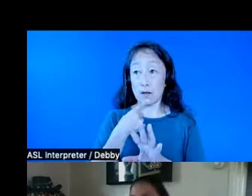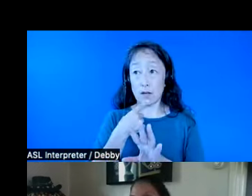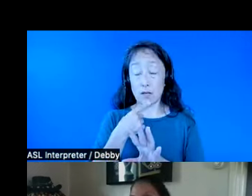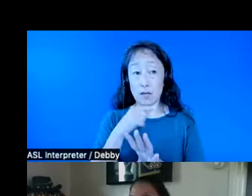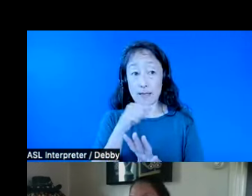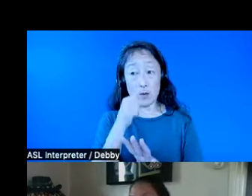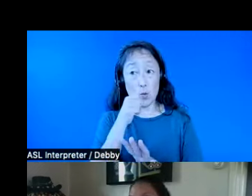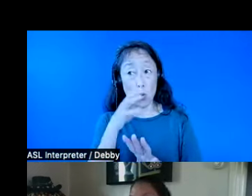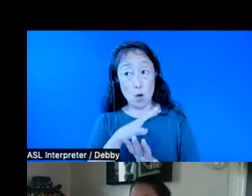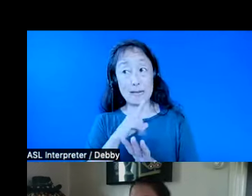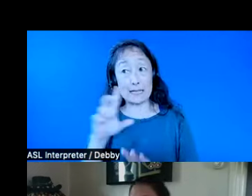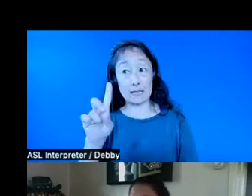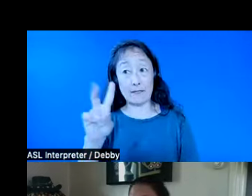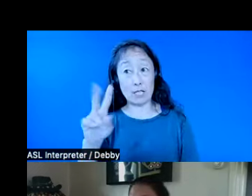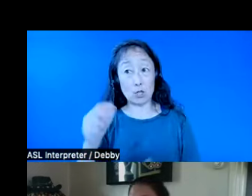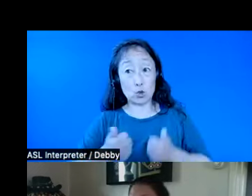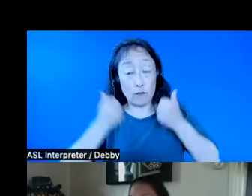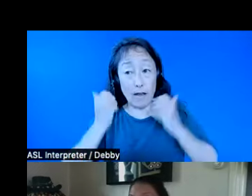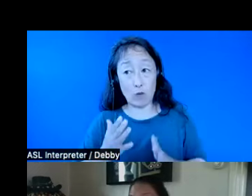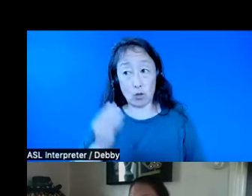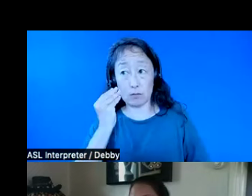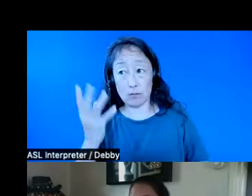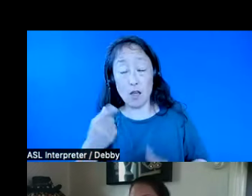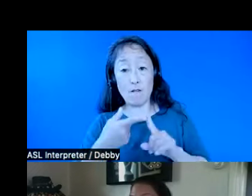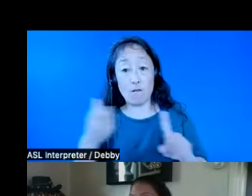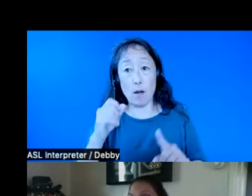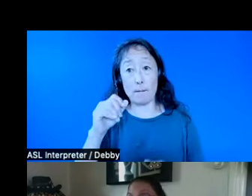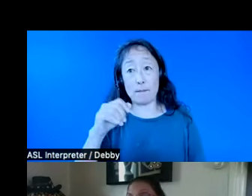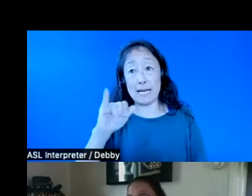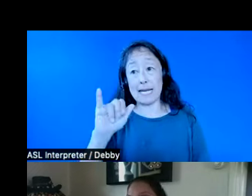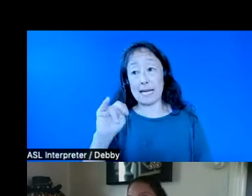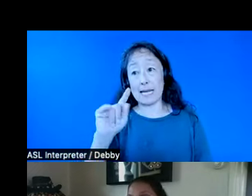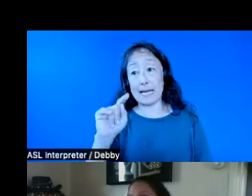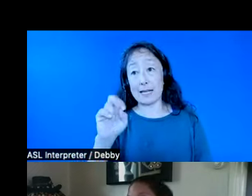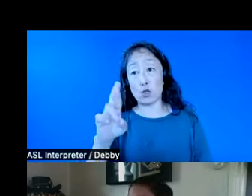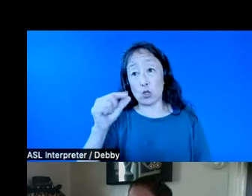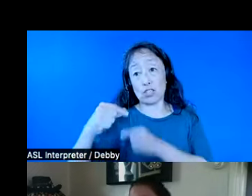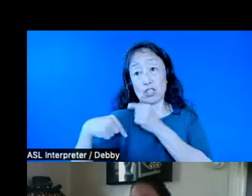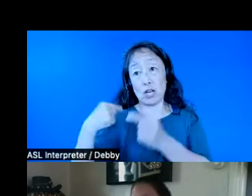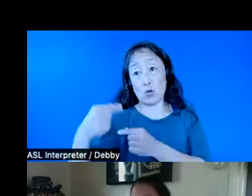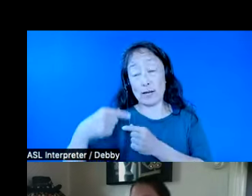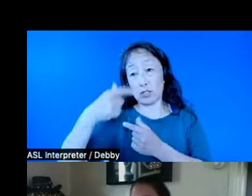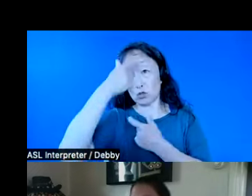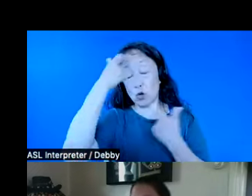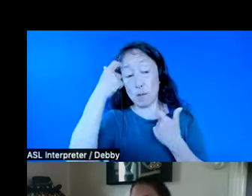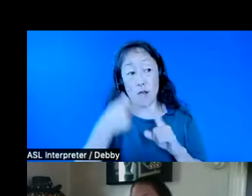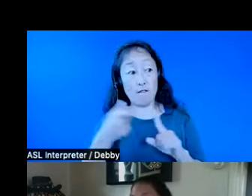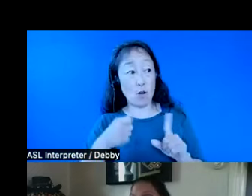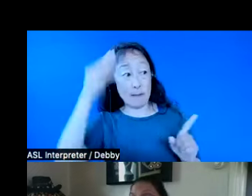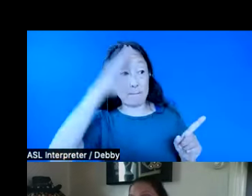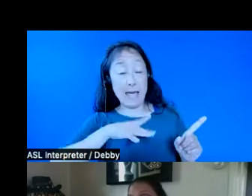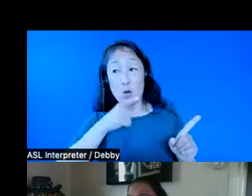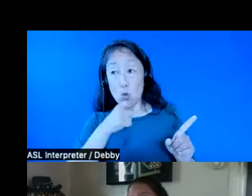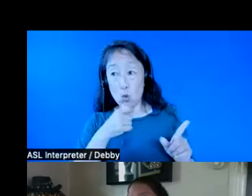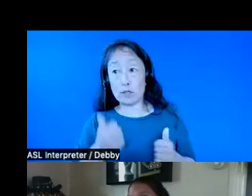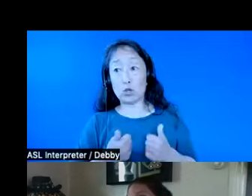is a domestic violence survivor from intergenerational trauma, from this man who's surviving intergenerational trauma and his